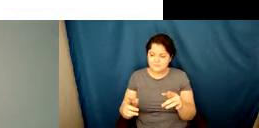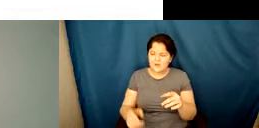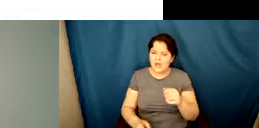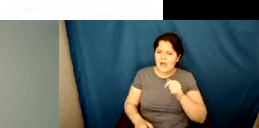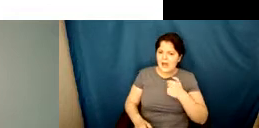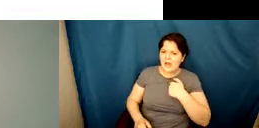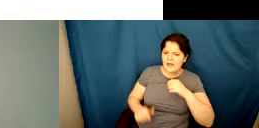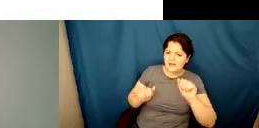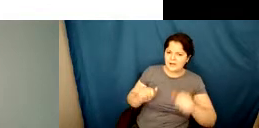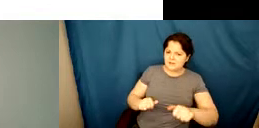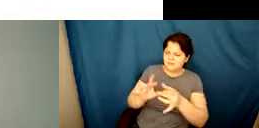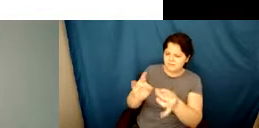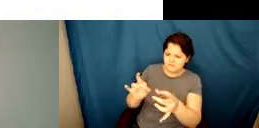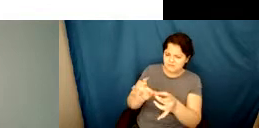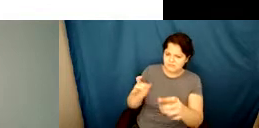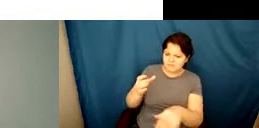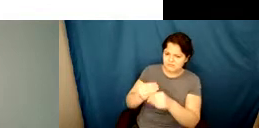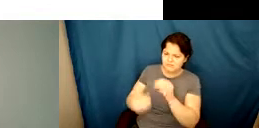help out here.